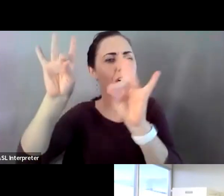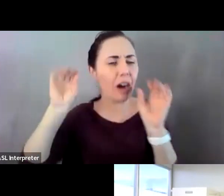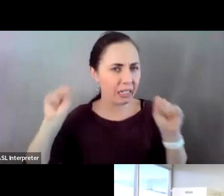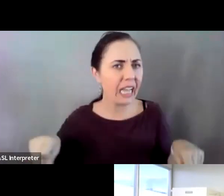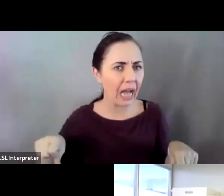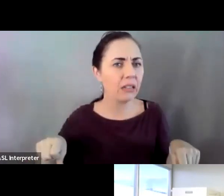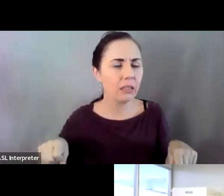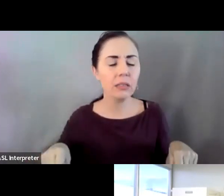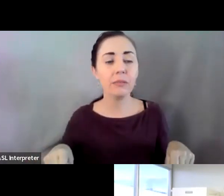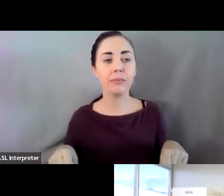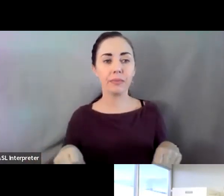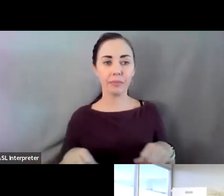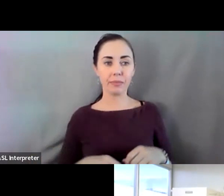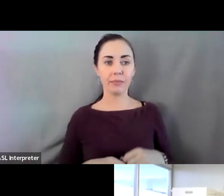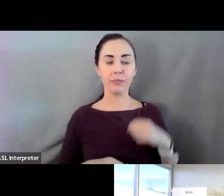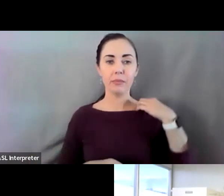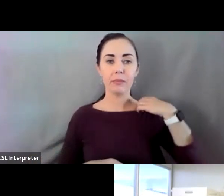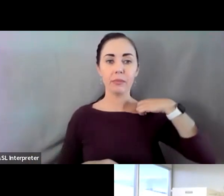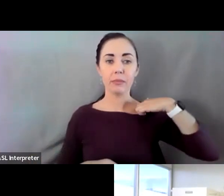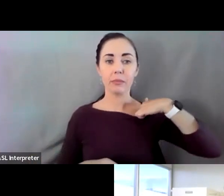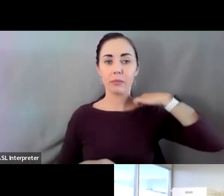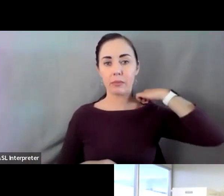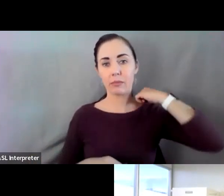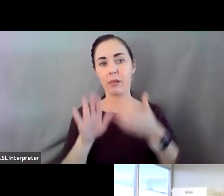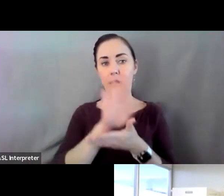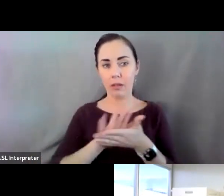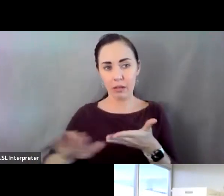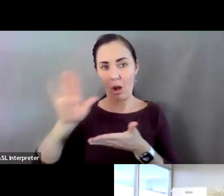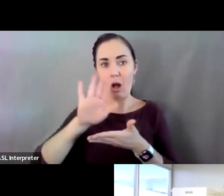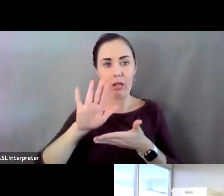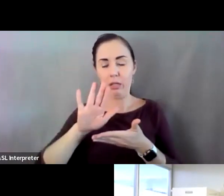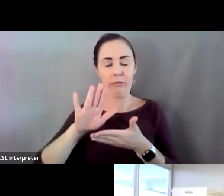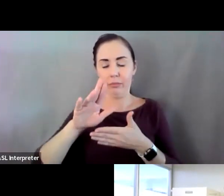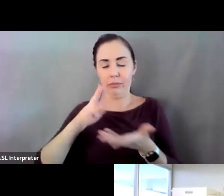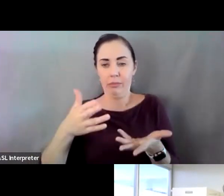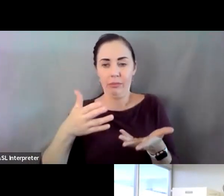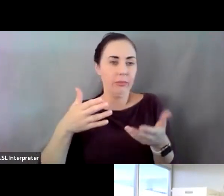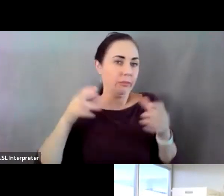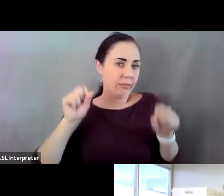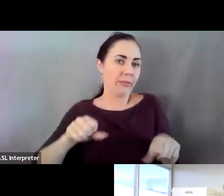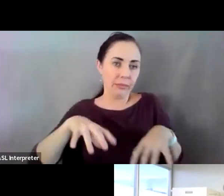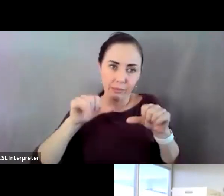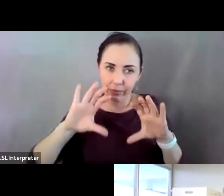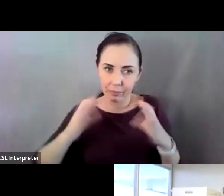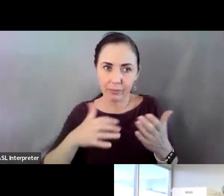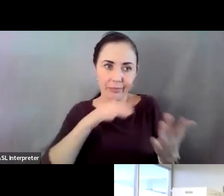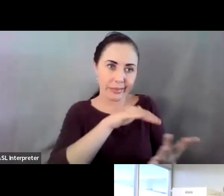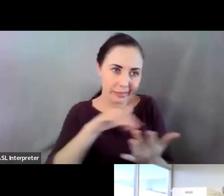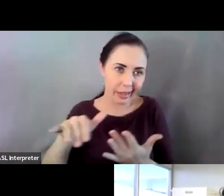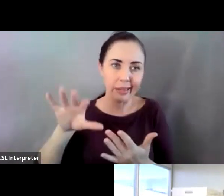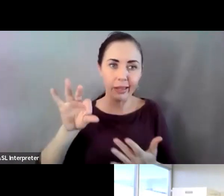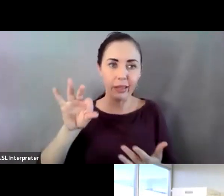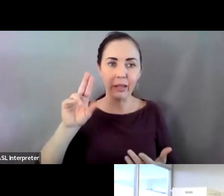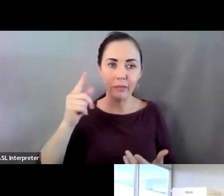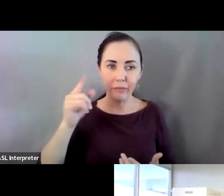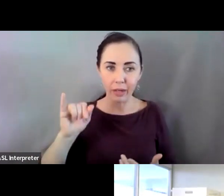And when you go to college, of course, then there are opportunities to study fungi and